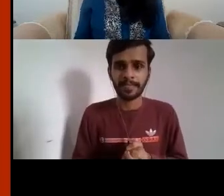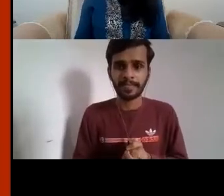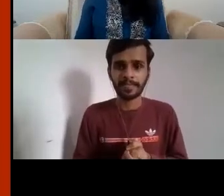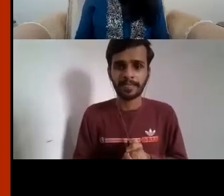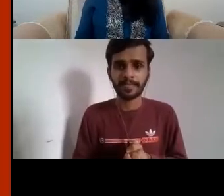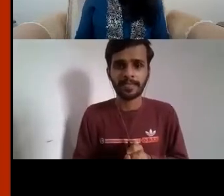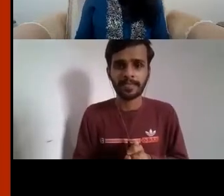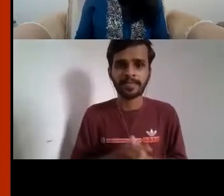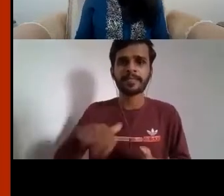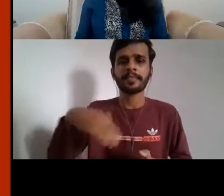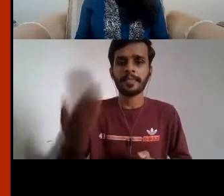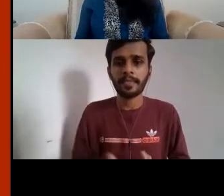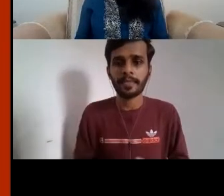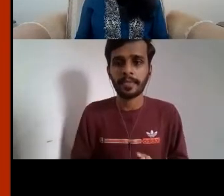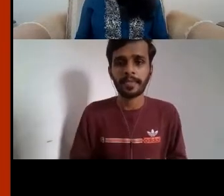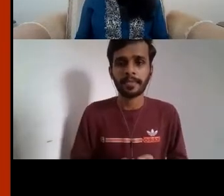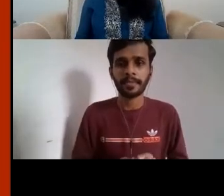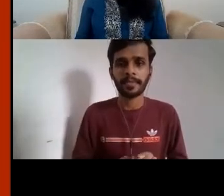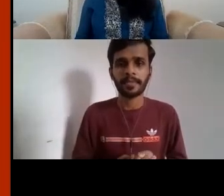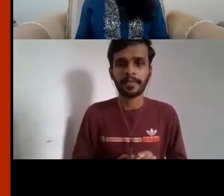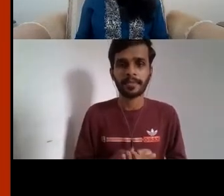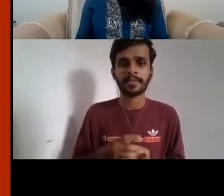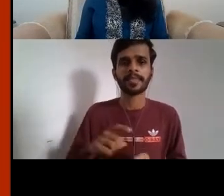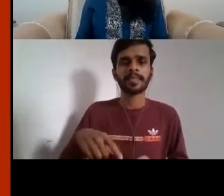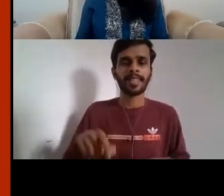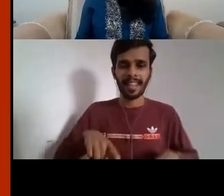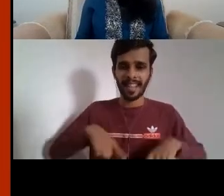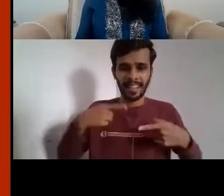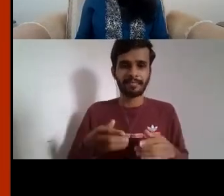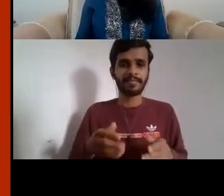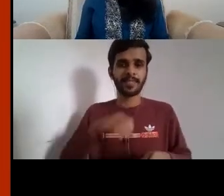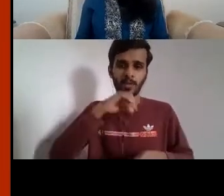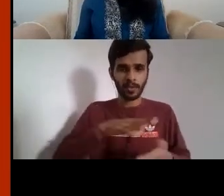With that, we come to the next part of his life, the golden years.